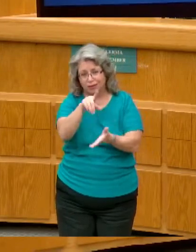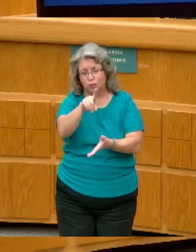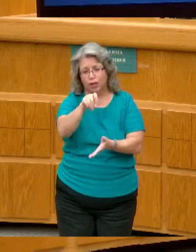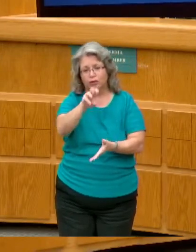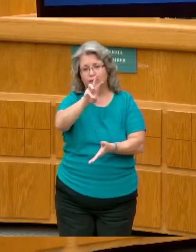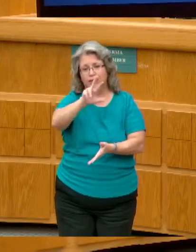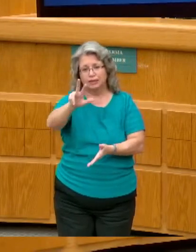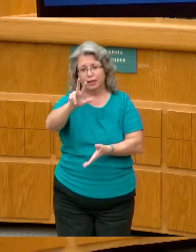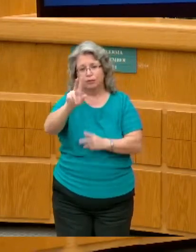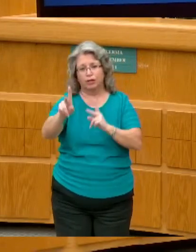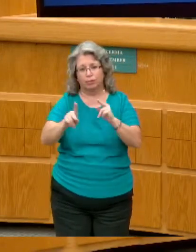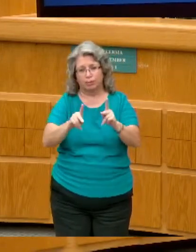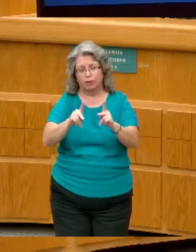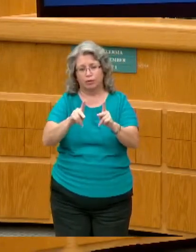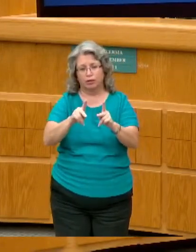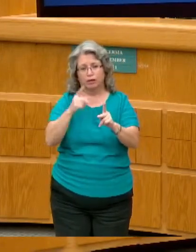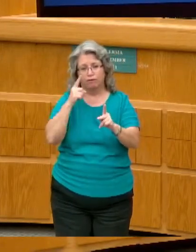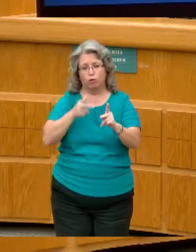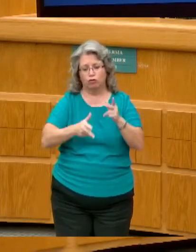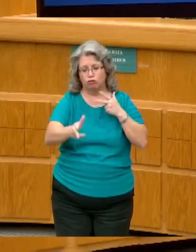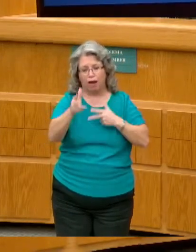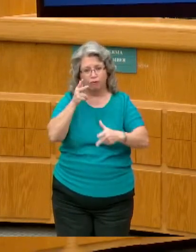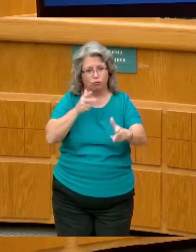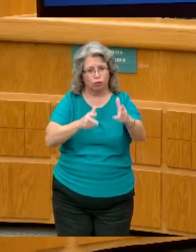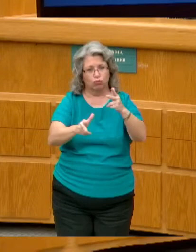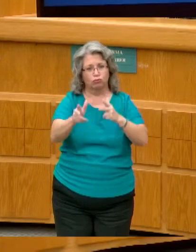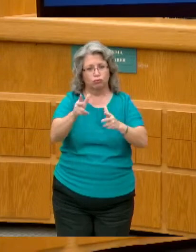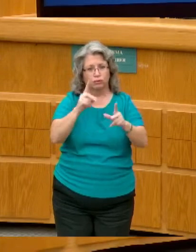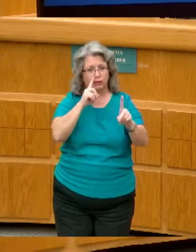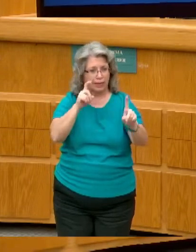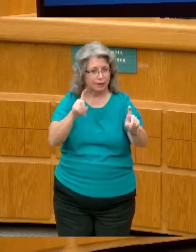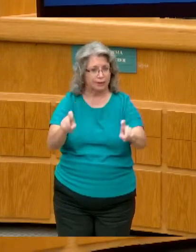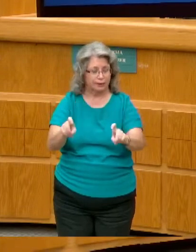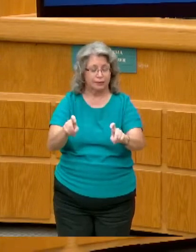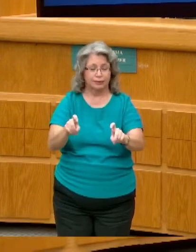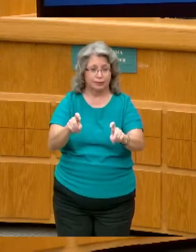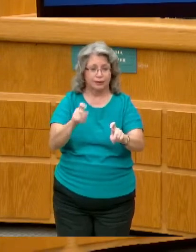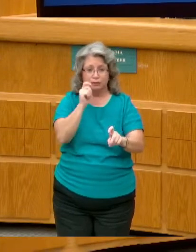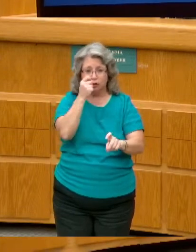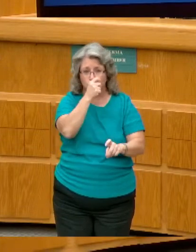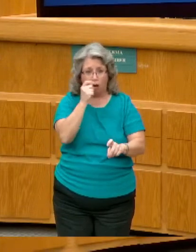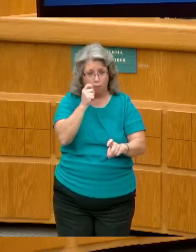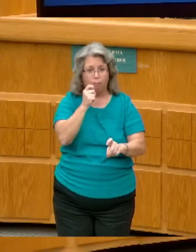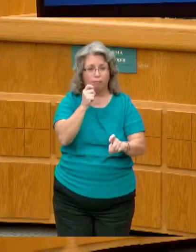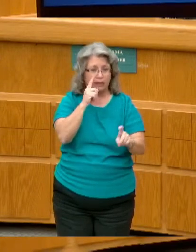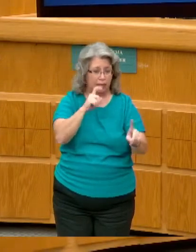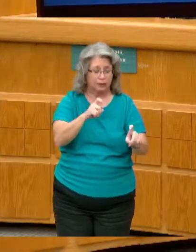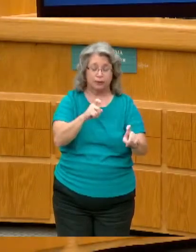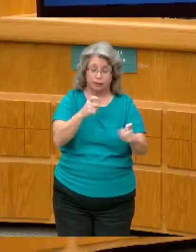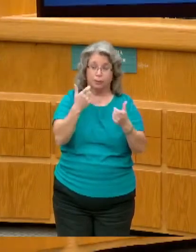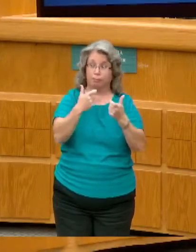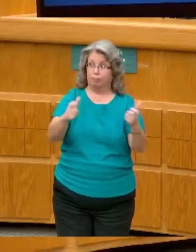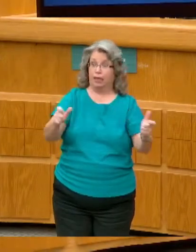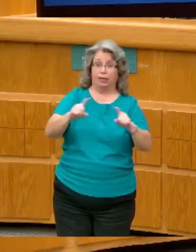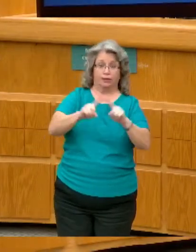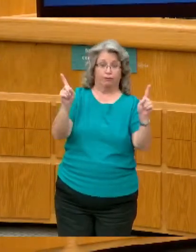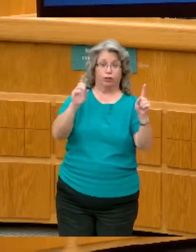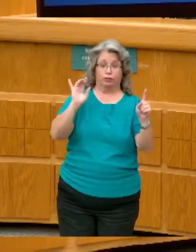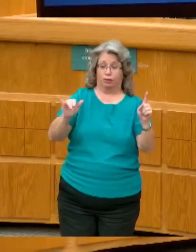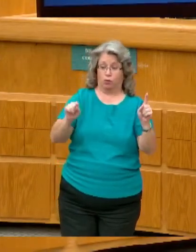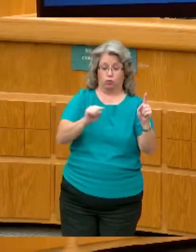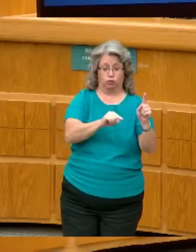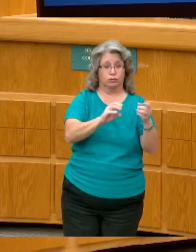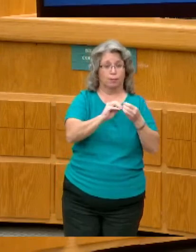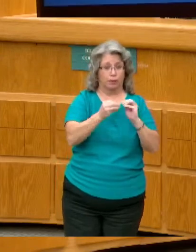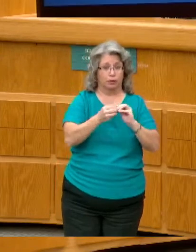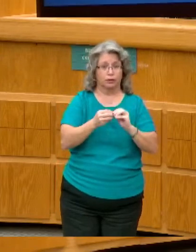14,163 people went through our drive-through to get swabbed. So big differences in these numbers. The pediatric symptoms,